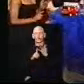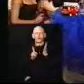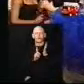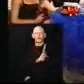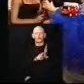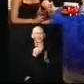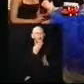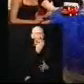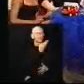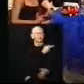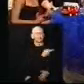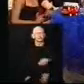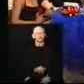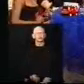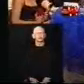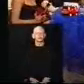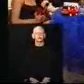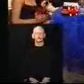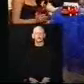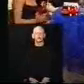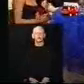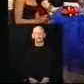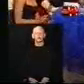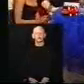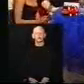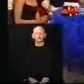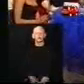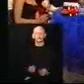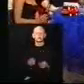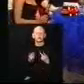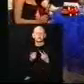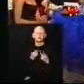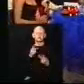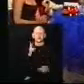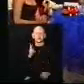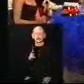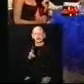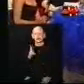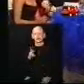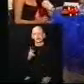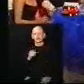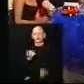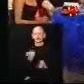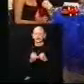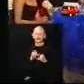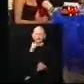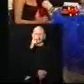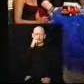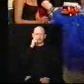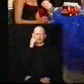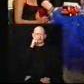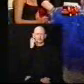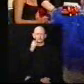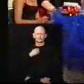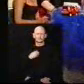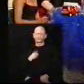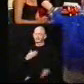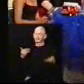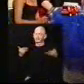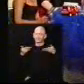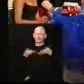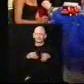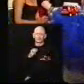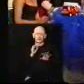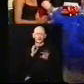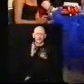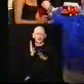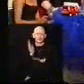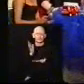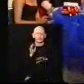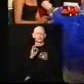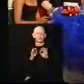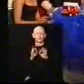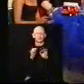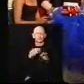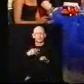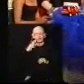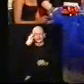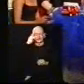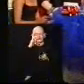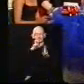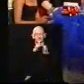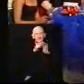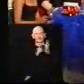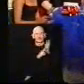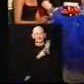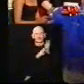Now I've done it again Really rudely I have not introduced Our Auslan interpreter For today His name is Dennis Whitcomb